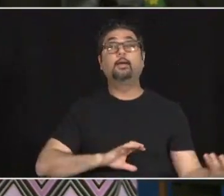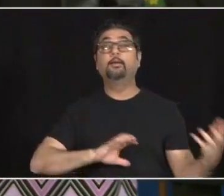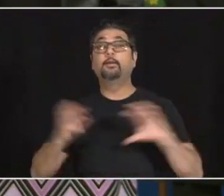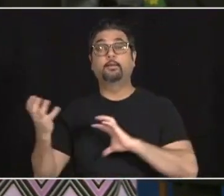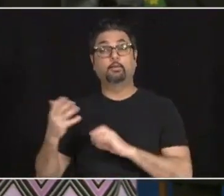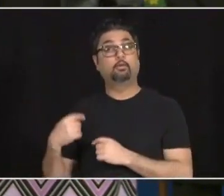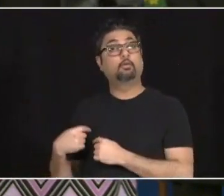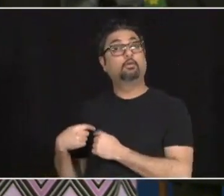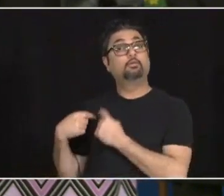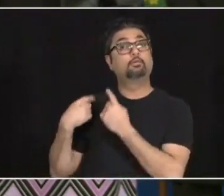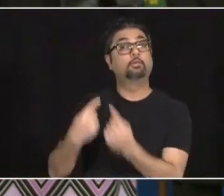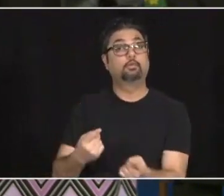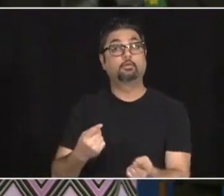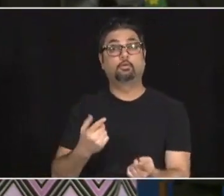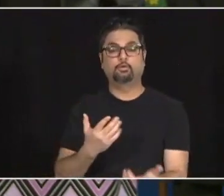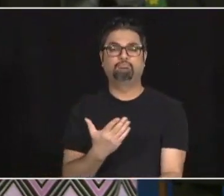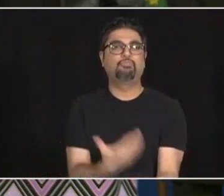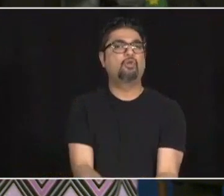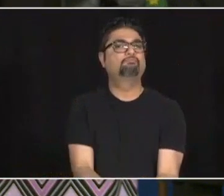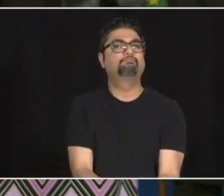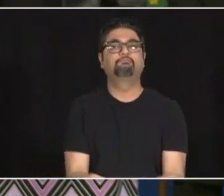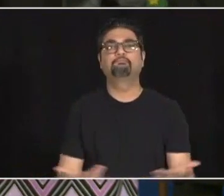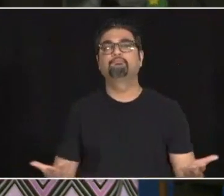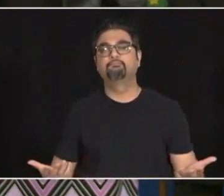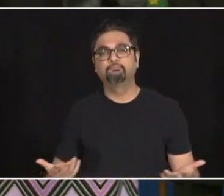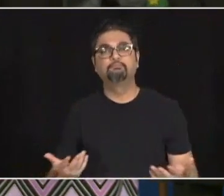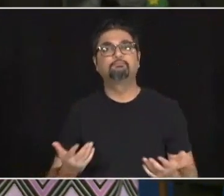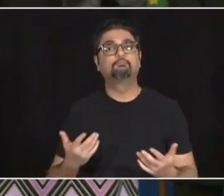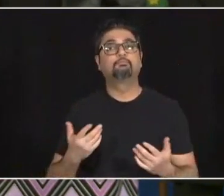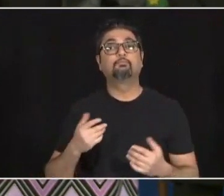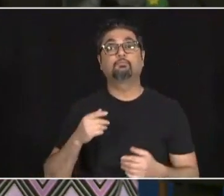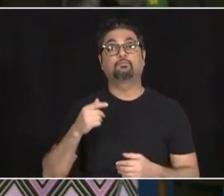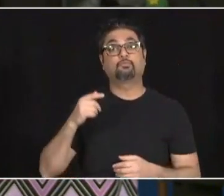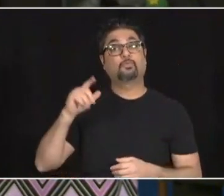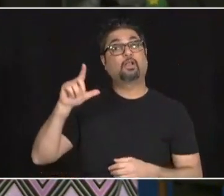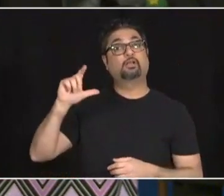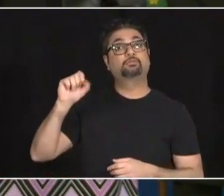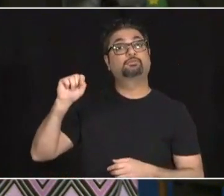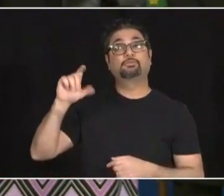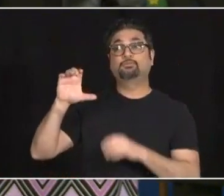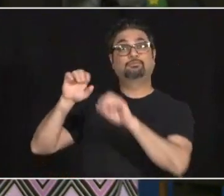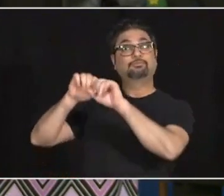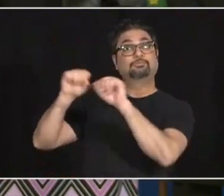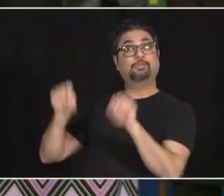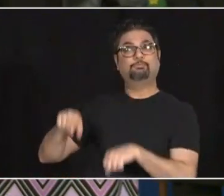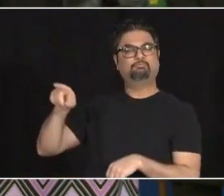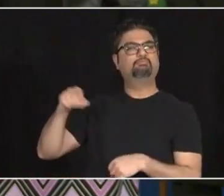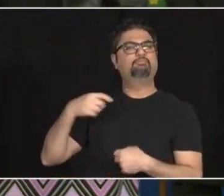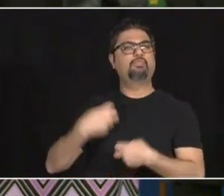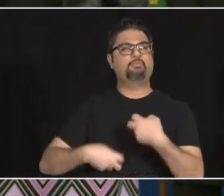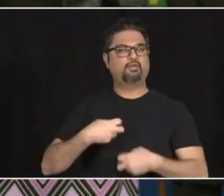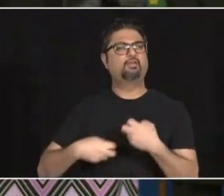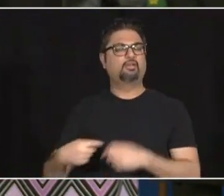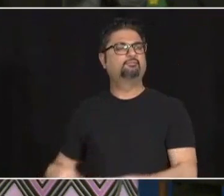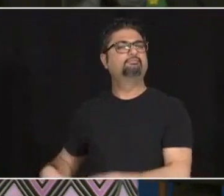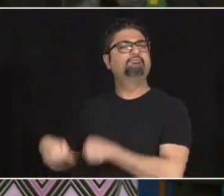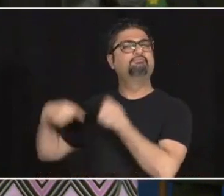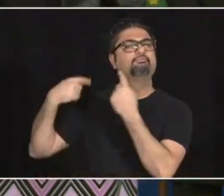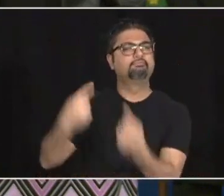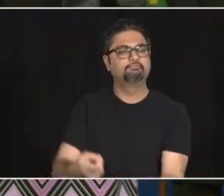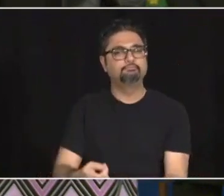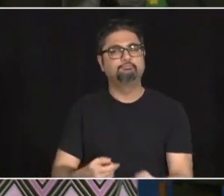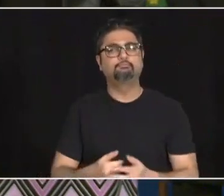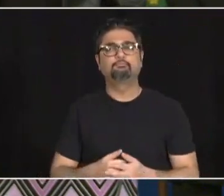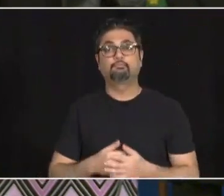deeply rooted, long-standing cracks in our long-term care system. We need to do better, and we will